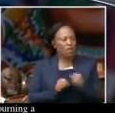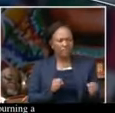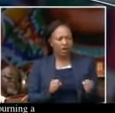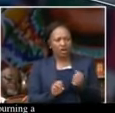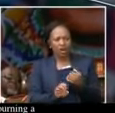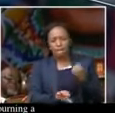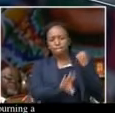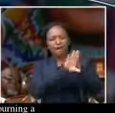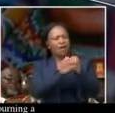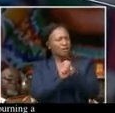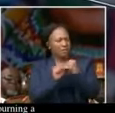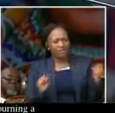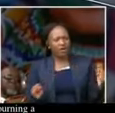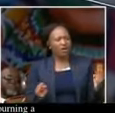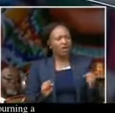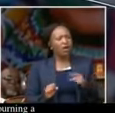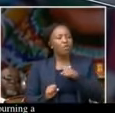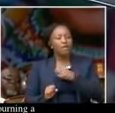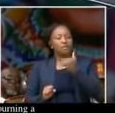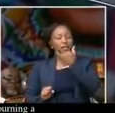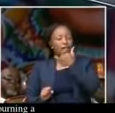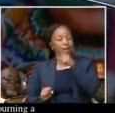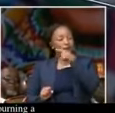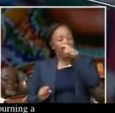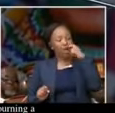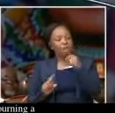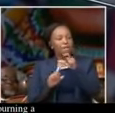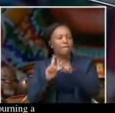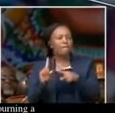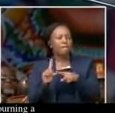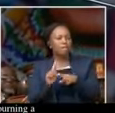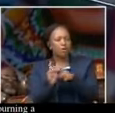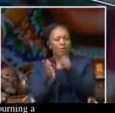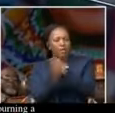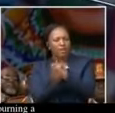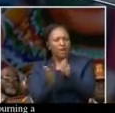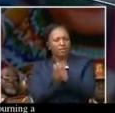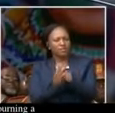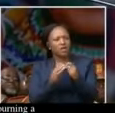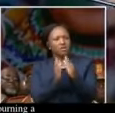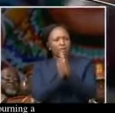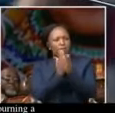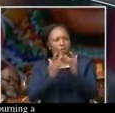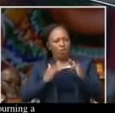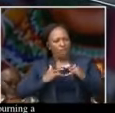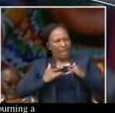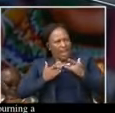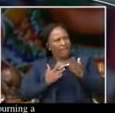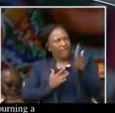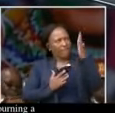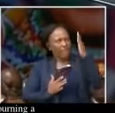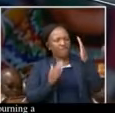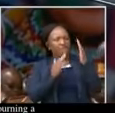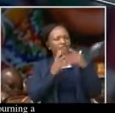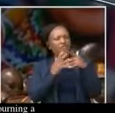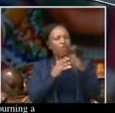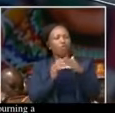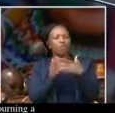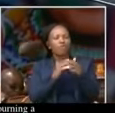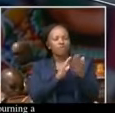happy because her name will be written in the eternal book of life, the book of all who